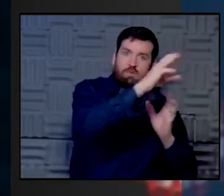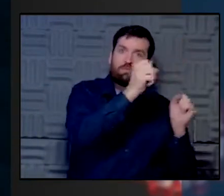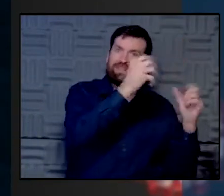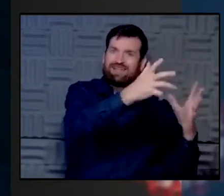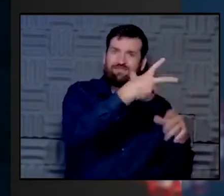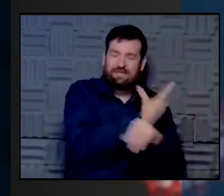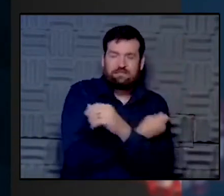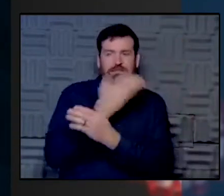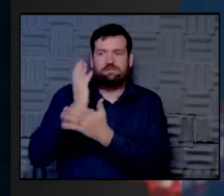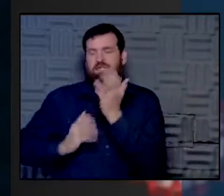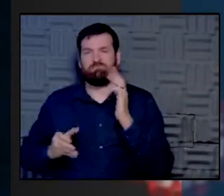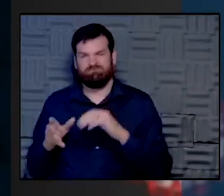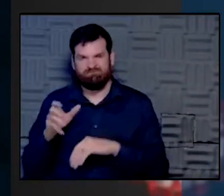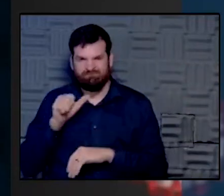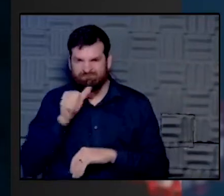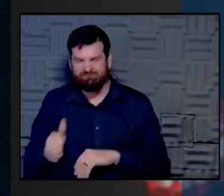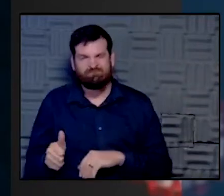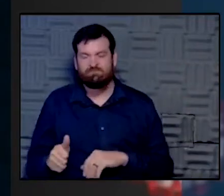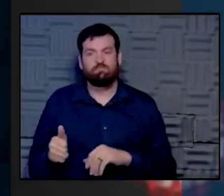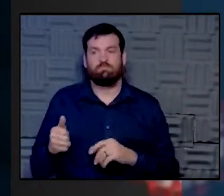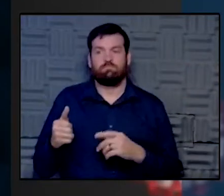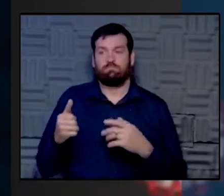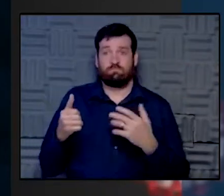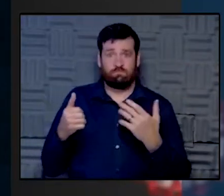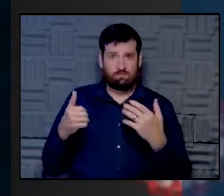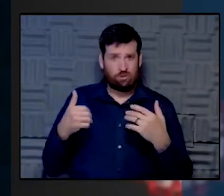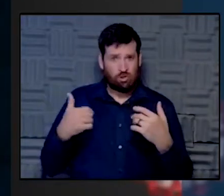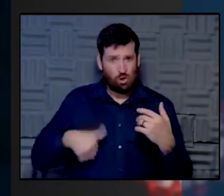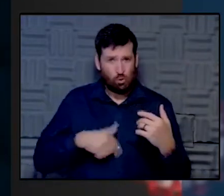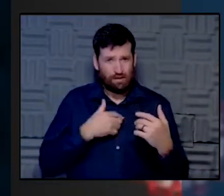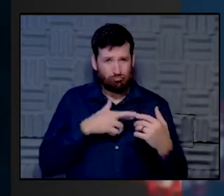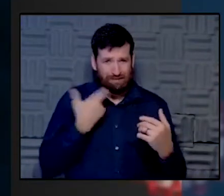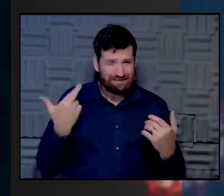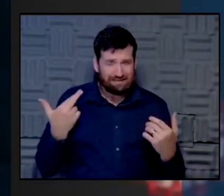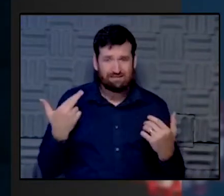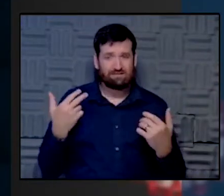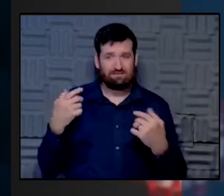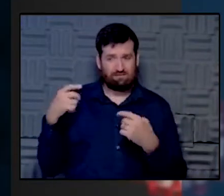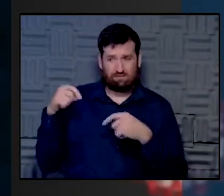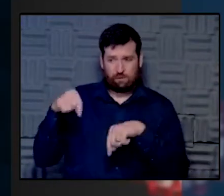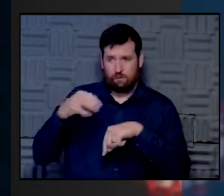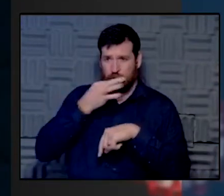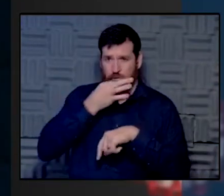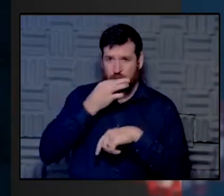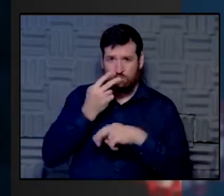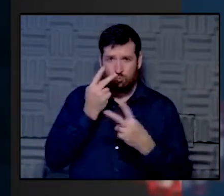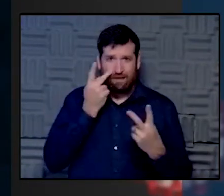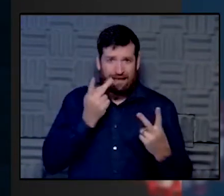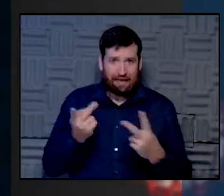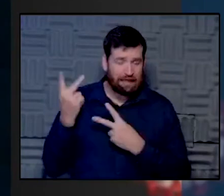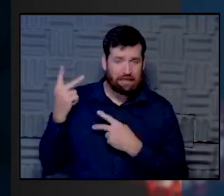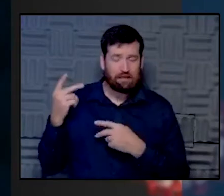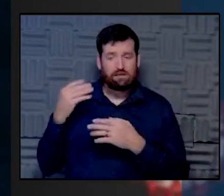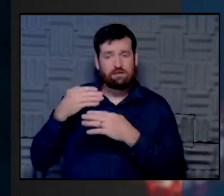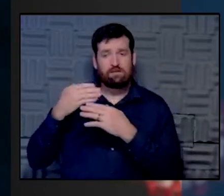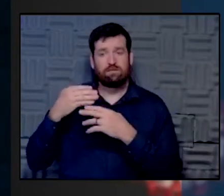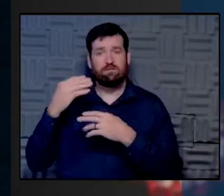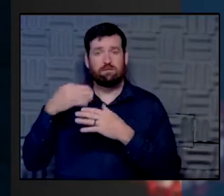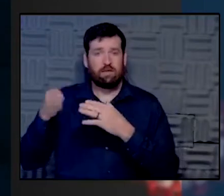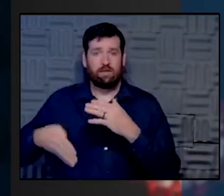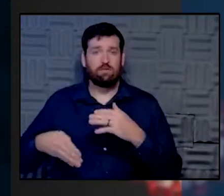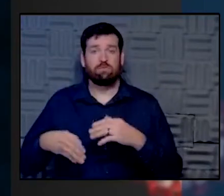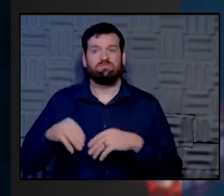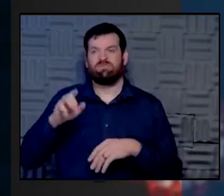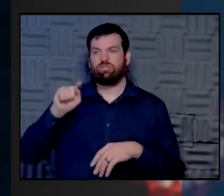COVID-19 infection, and does the long holiday weekend pose a threat? I don't want to say that we're treading water. I wouldn't say